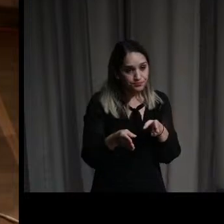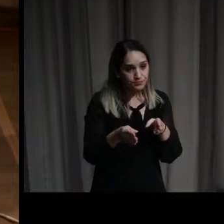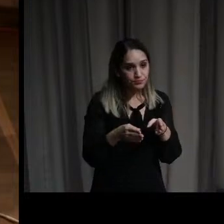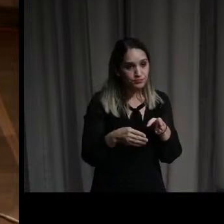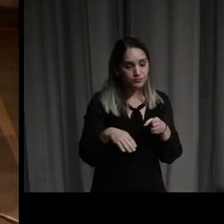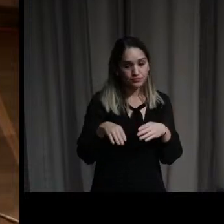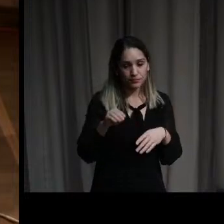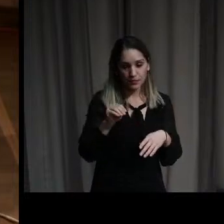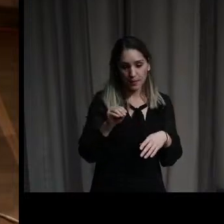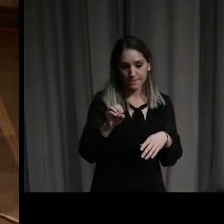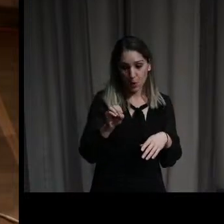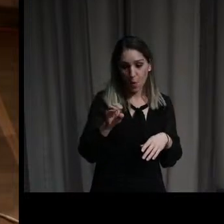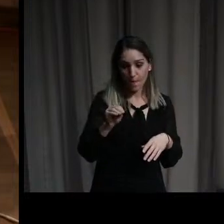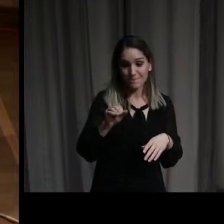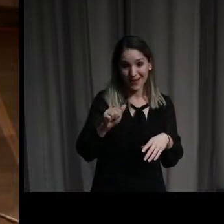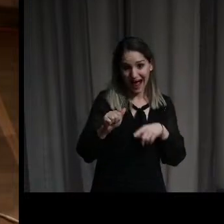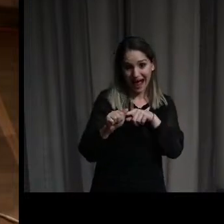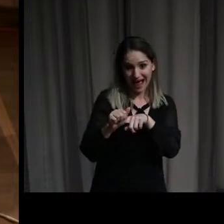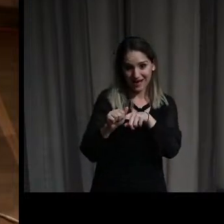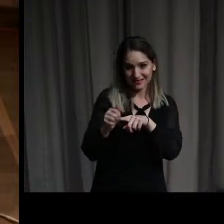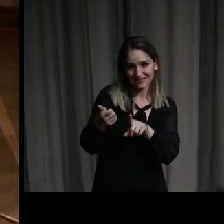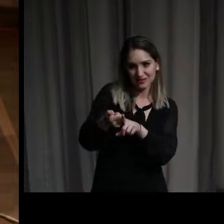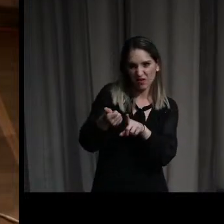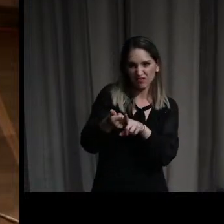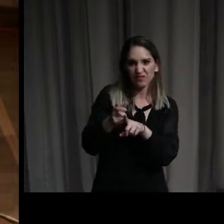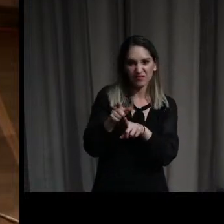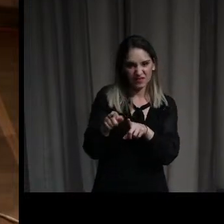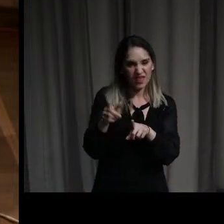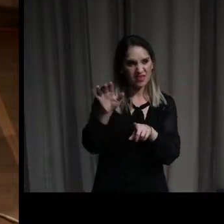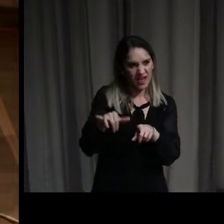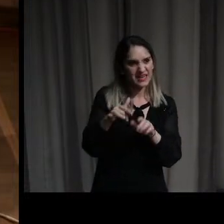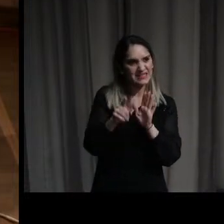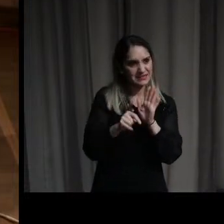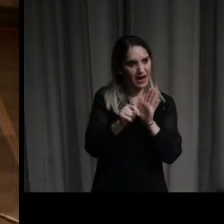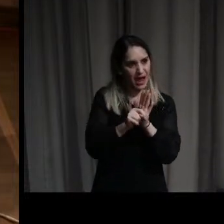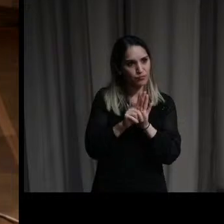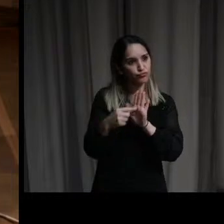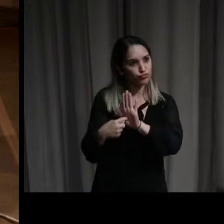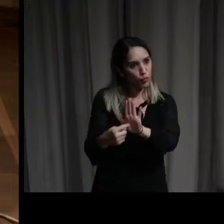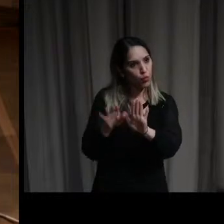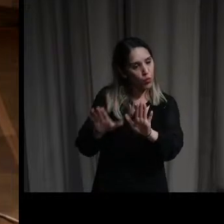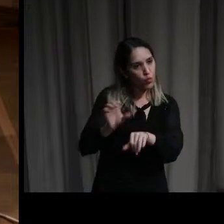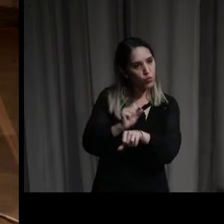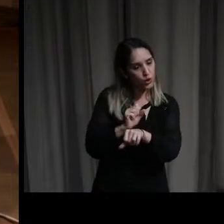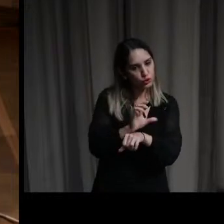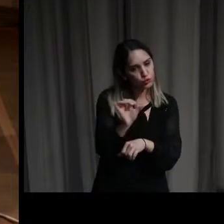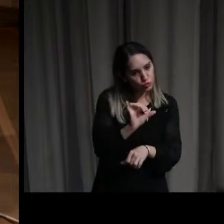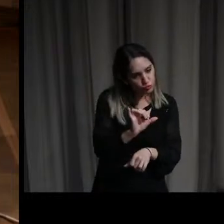MoMA was collecting his work. There was a fabulous exhibition that